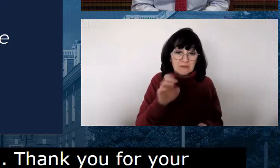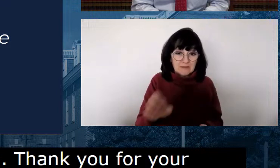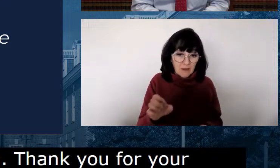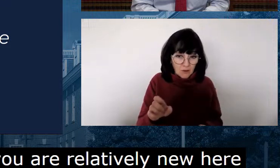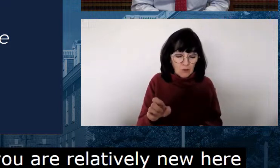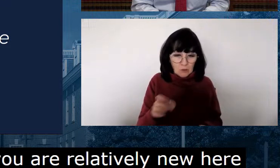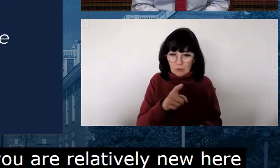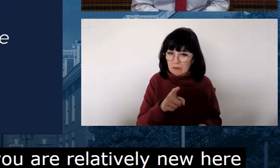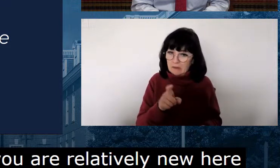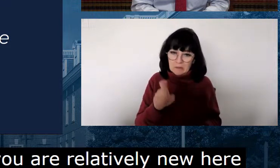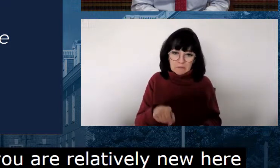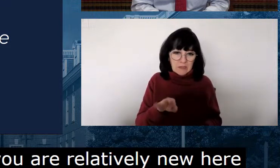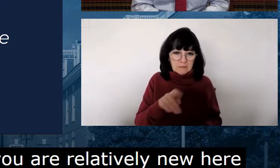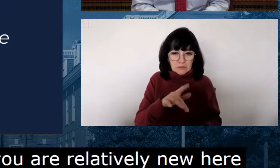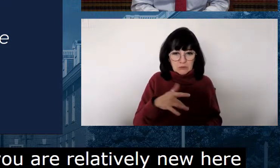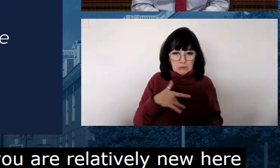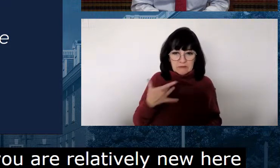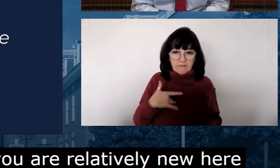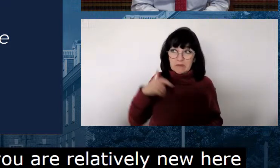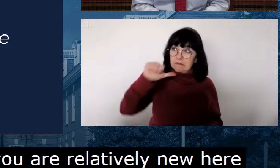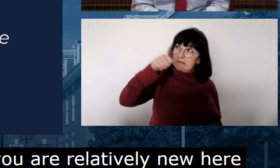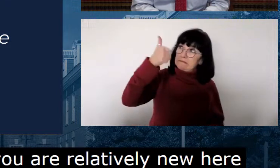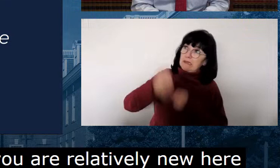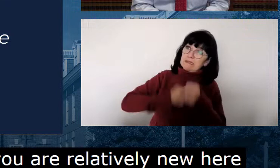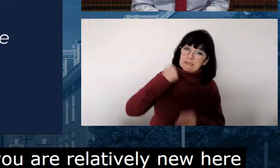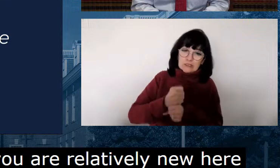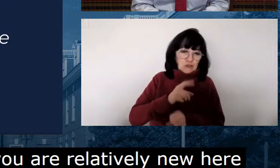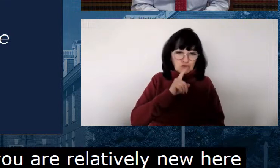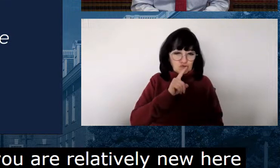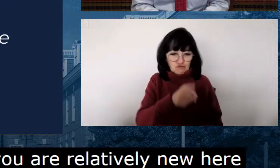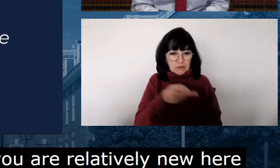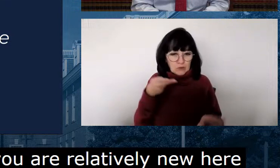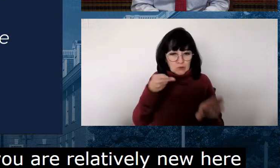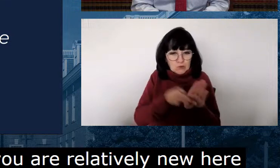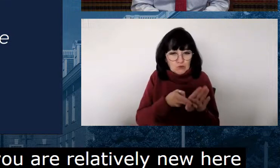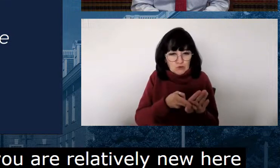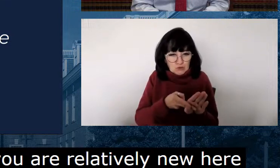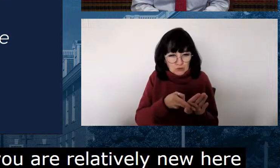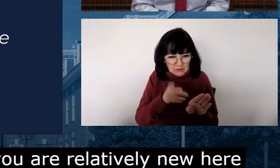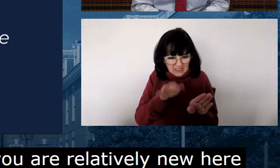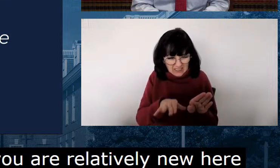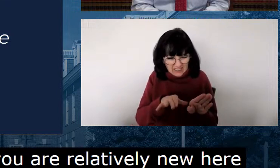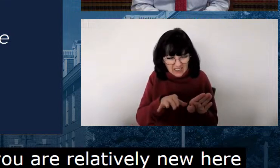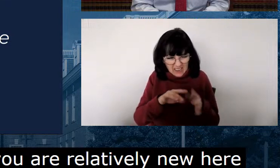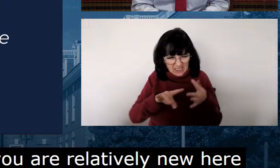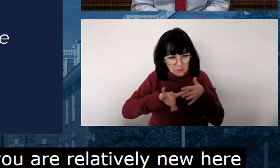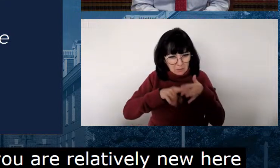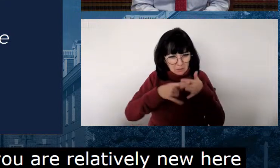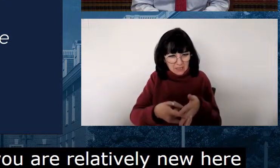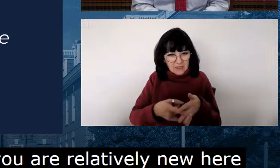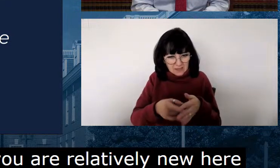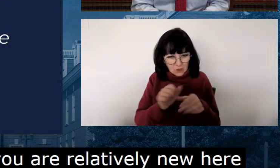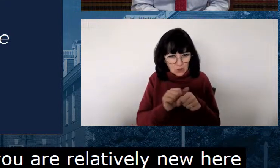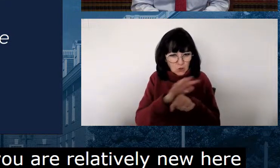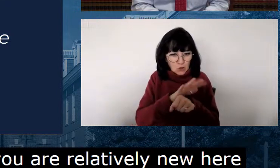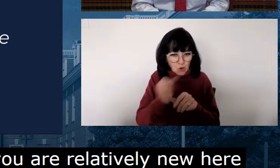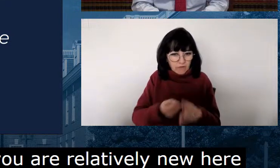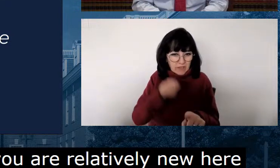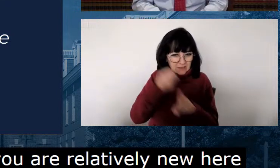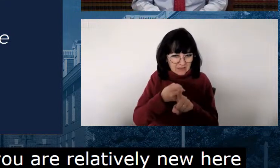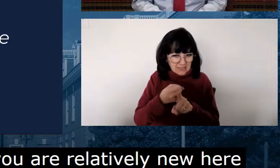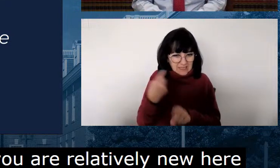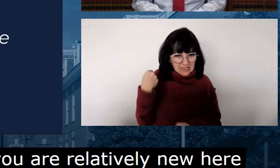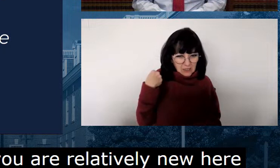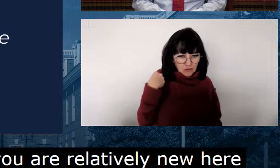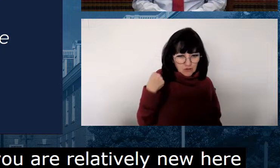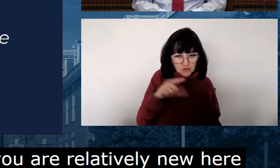20 years that you've been here since the whole time you came right in the midst of the COVID-19 surge last year.